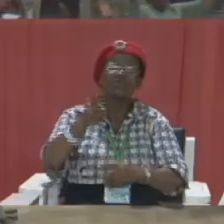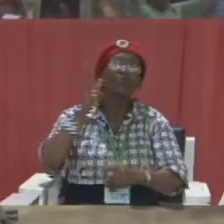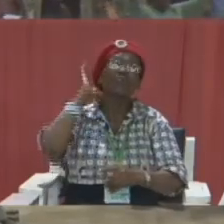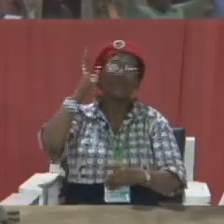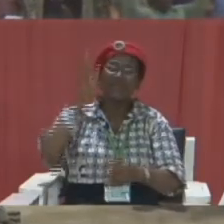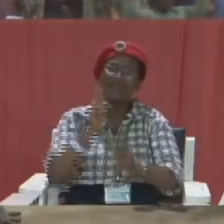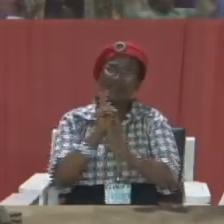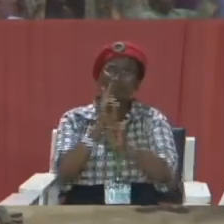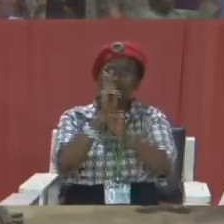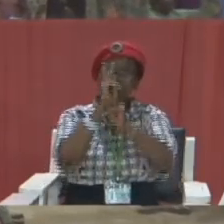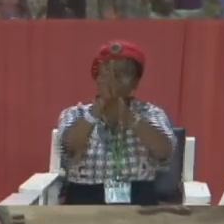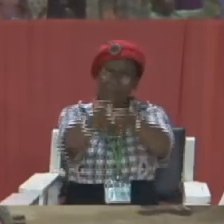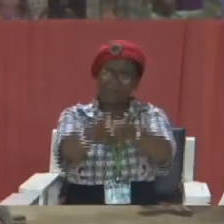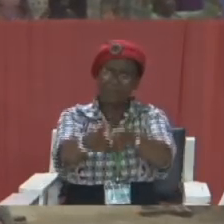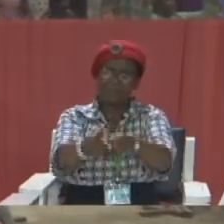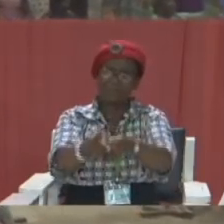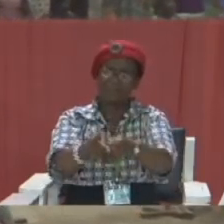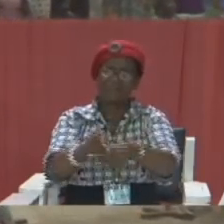nations.